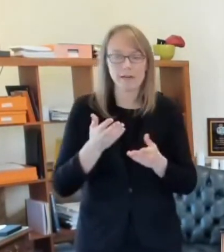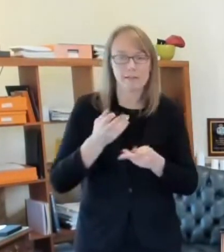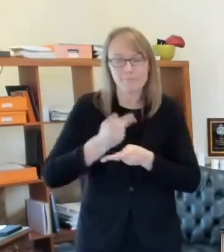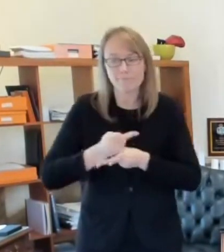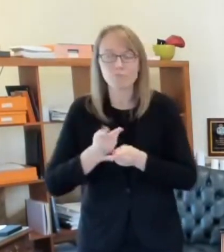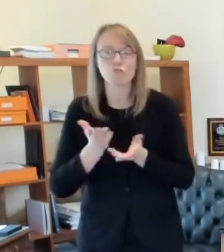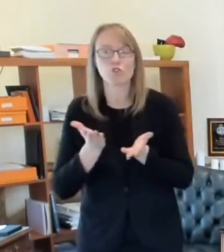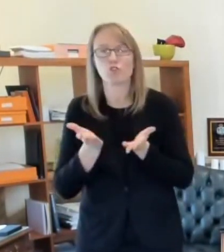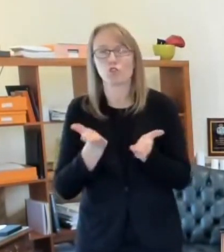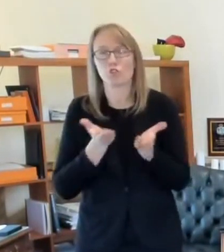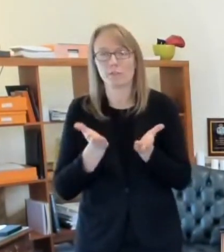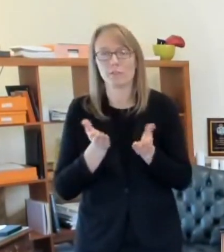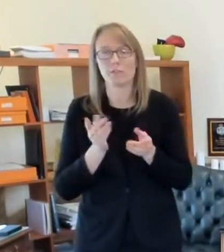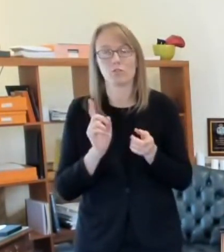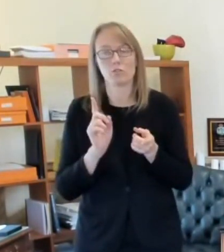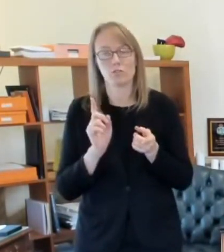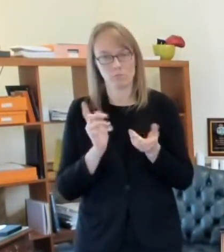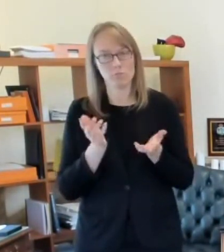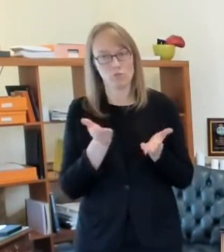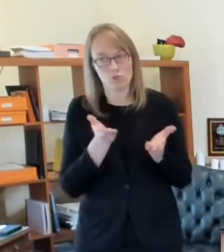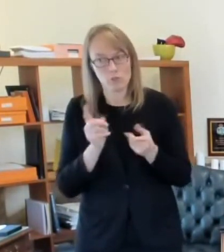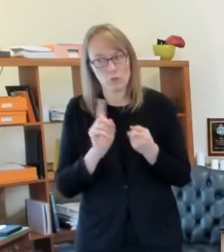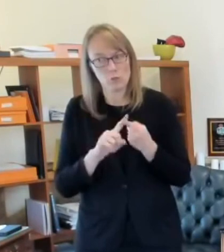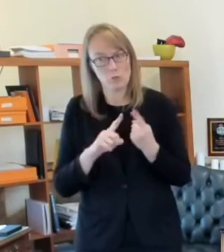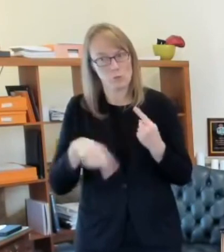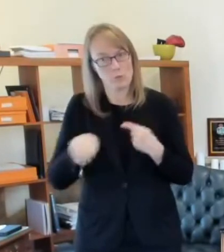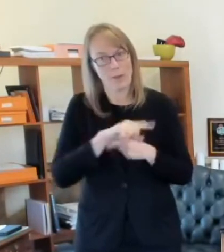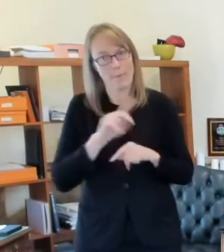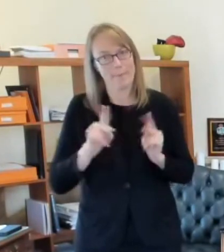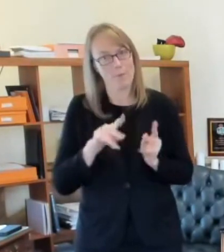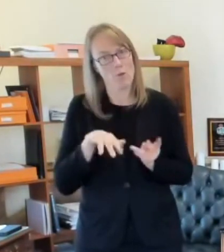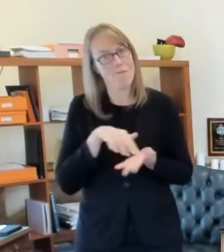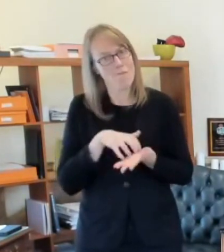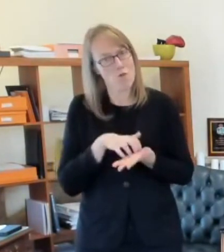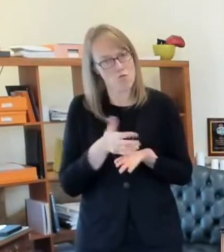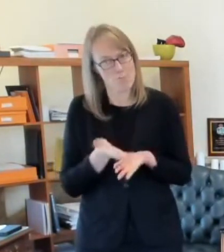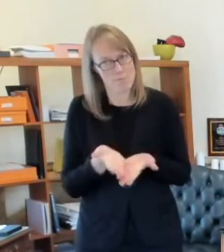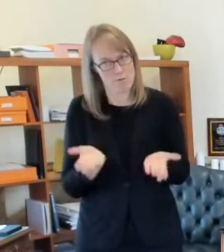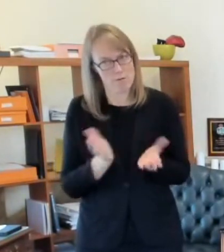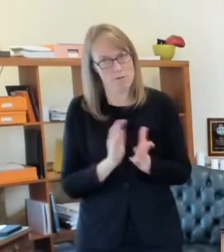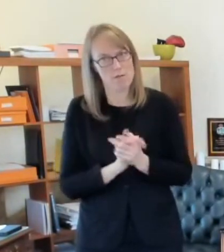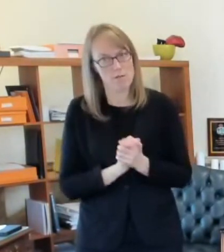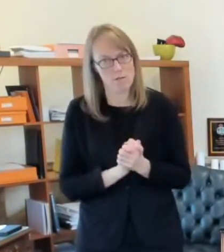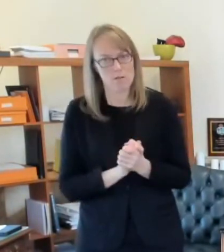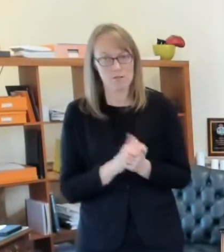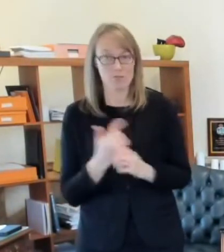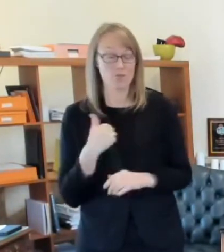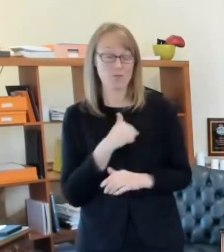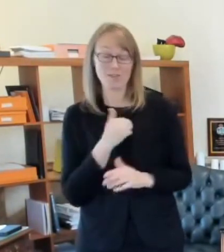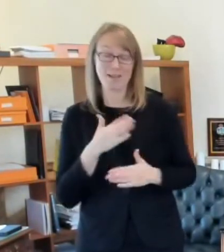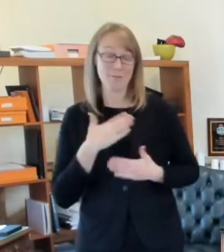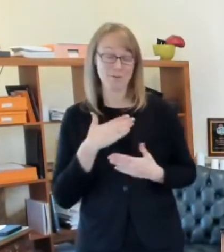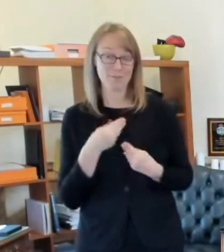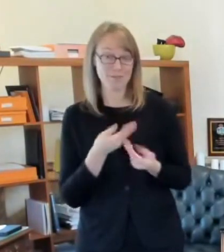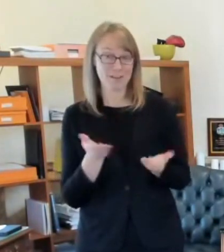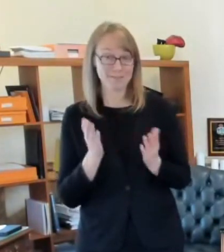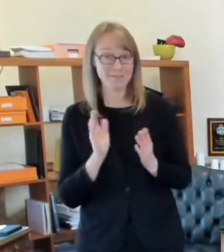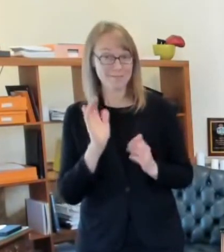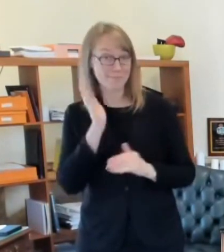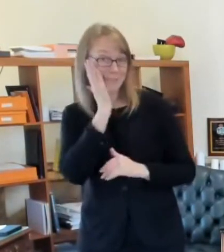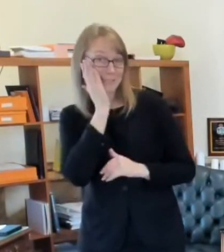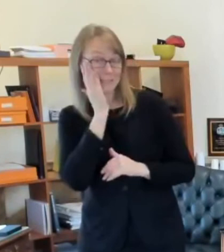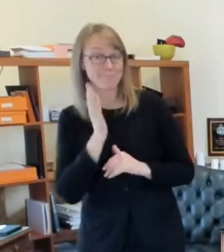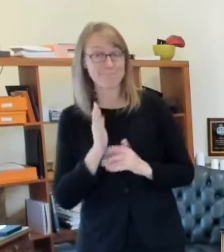vulnerable populations. And so we're happy to do it. That's it for questions. That's it for questions